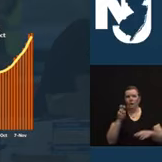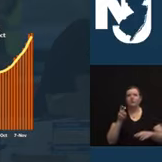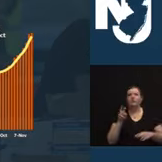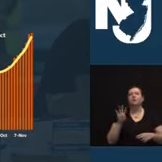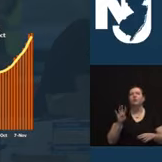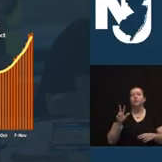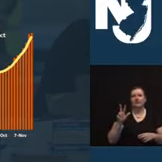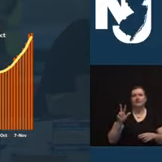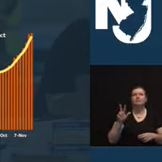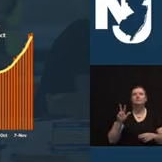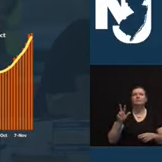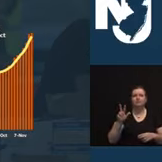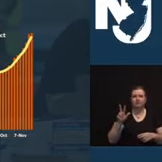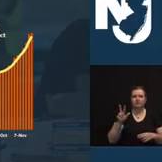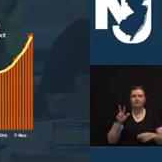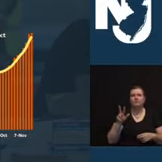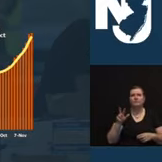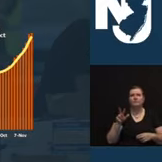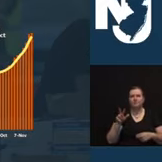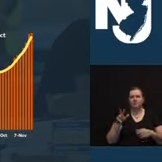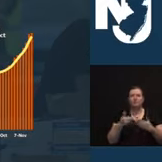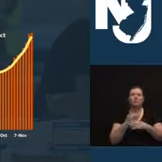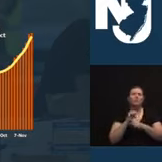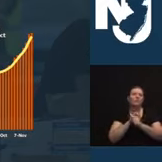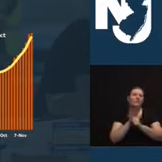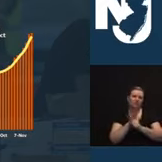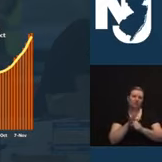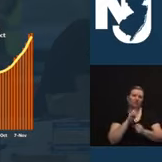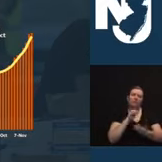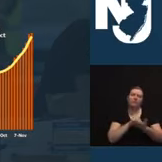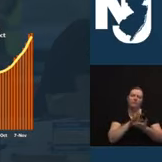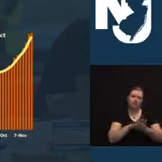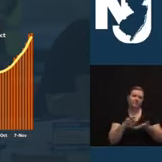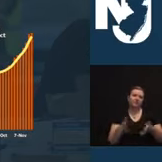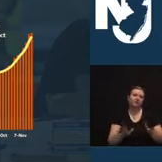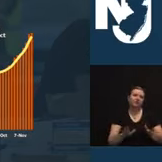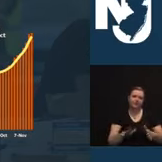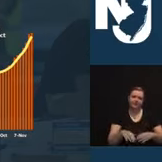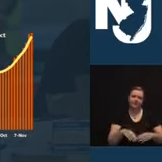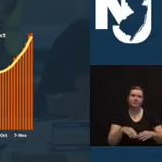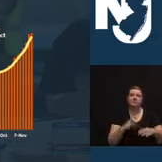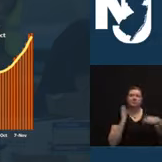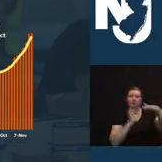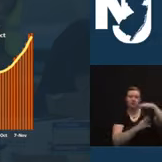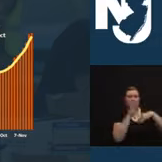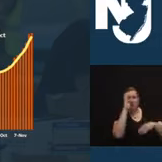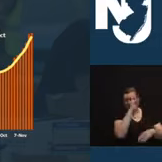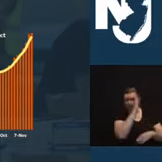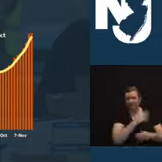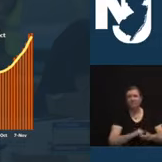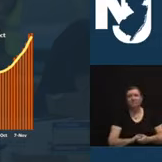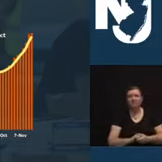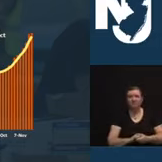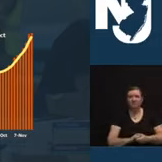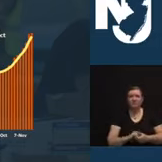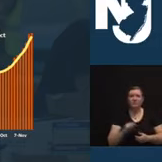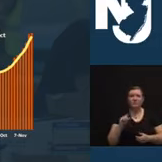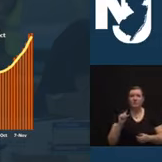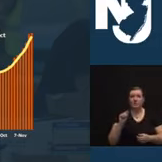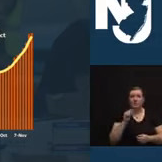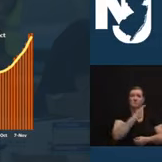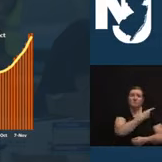including 243 new COVID-confirmed patients who entered our hospitals alone, and 20 patients, again, not included in